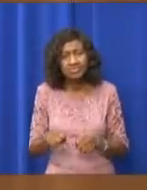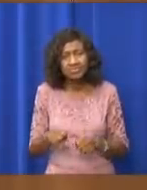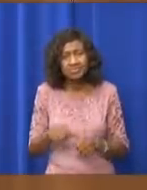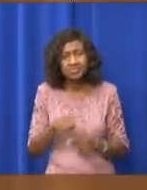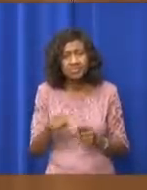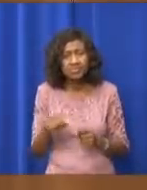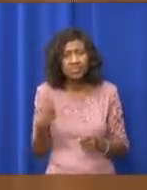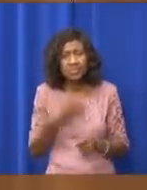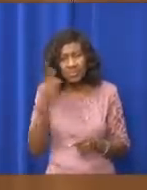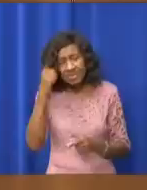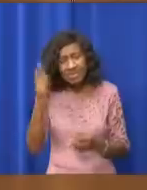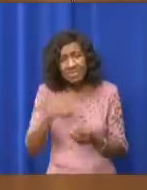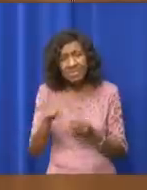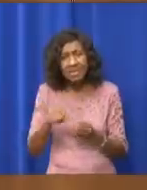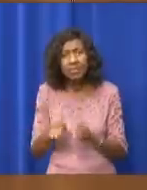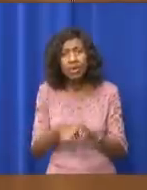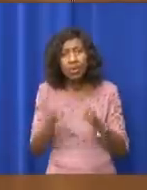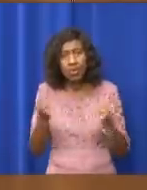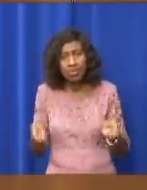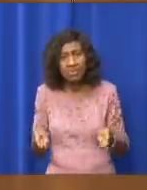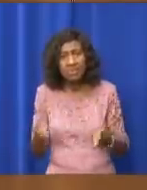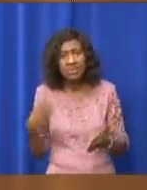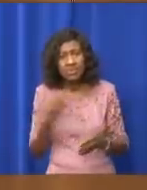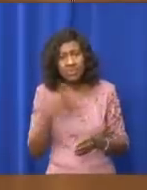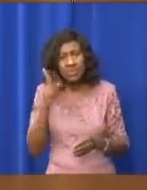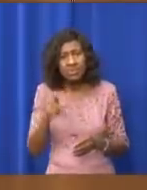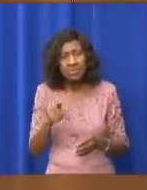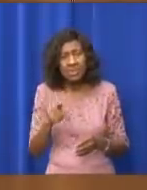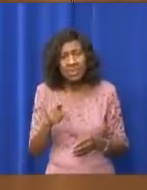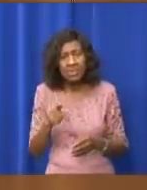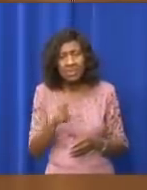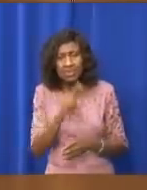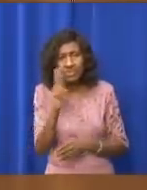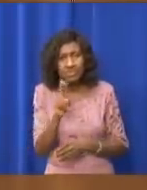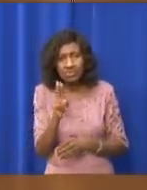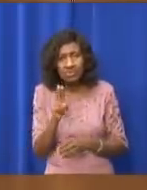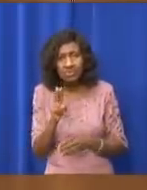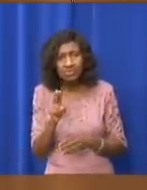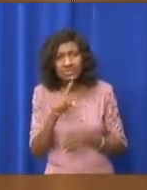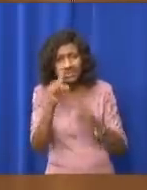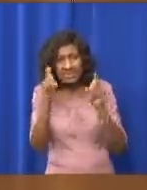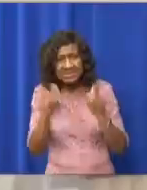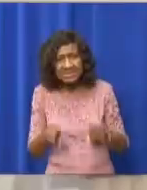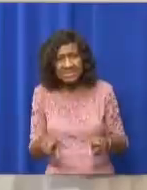very possible that we'll think about how we might use tests in order to open up the country.